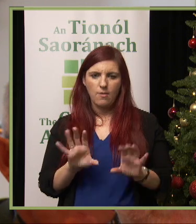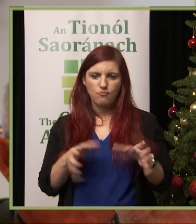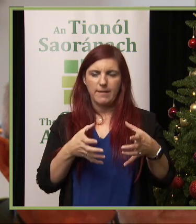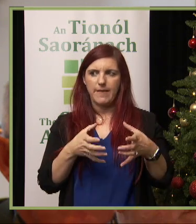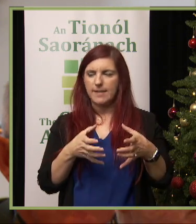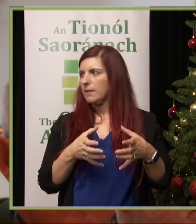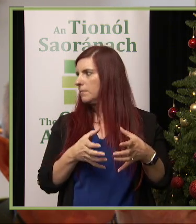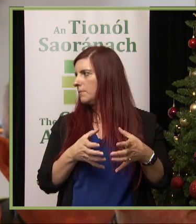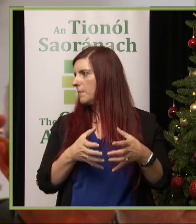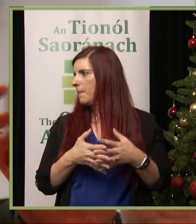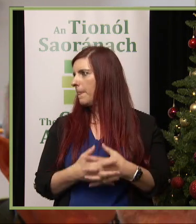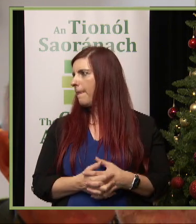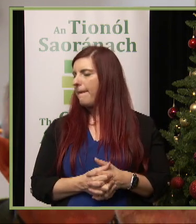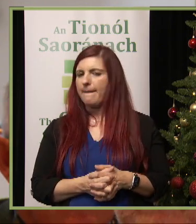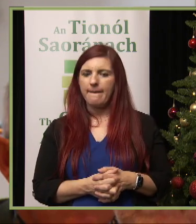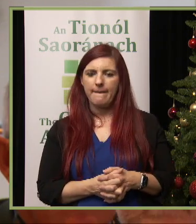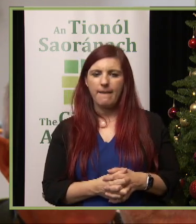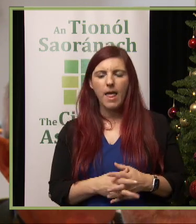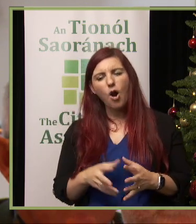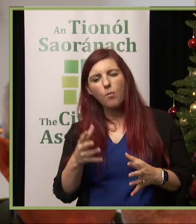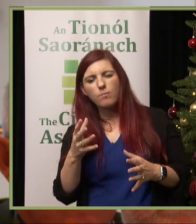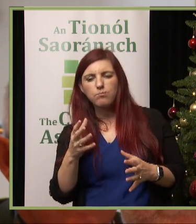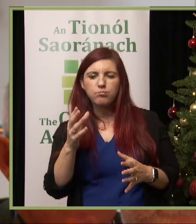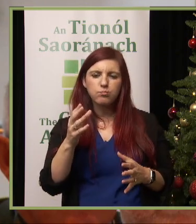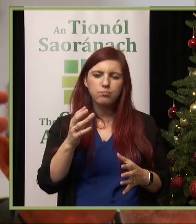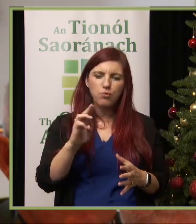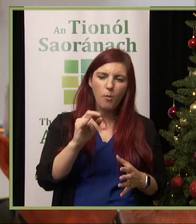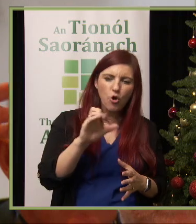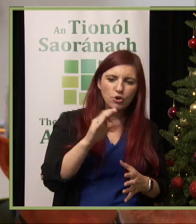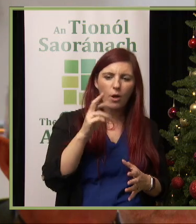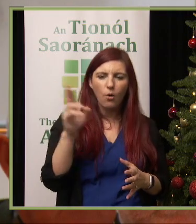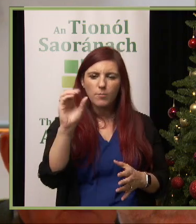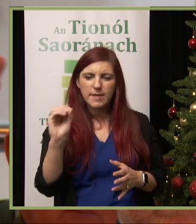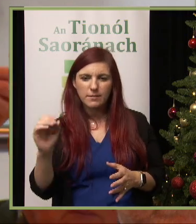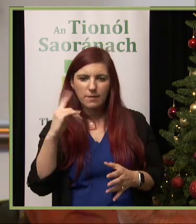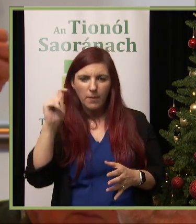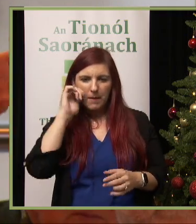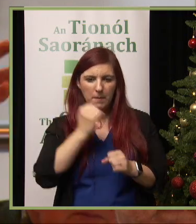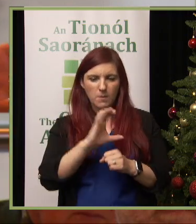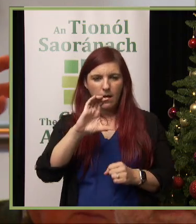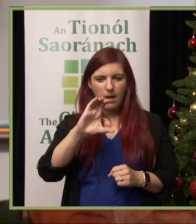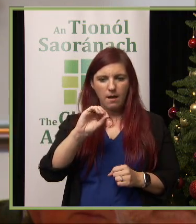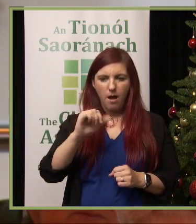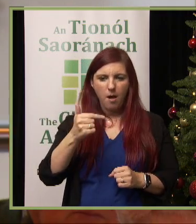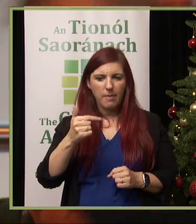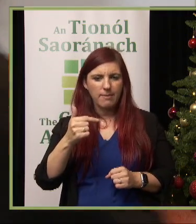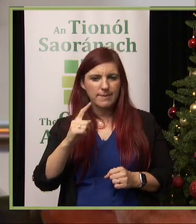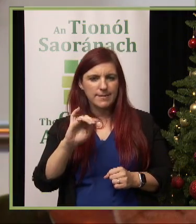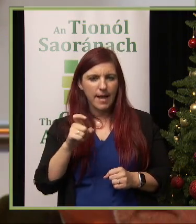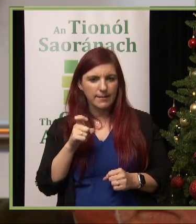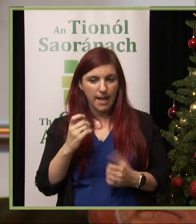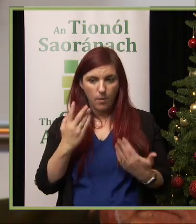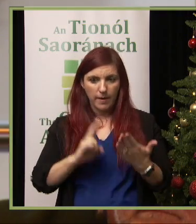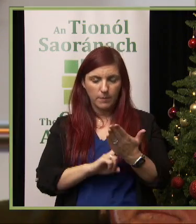So, a proportion or a percentage. If you look at like the carbon tax, how that can be influential